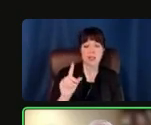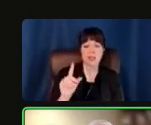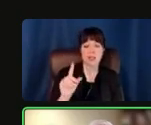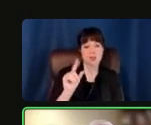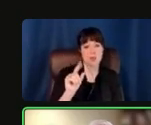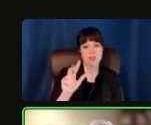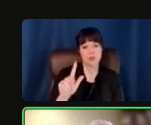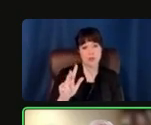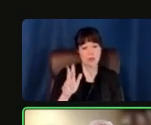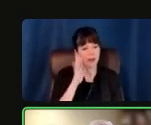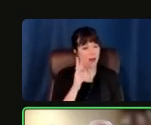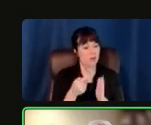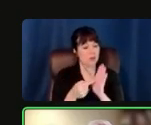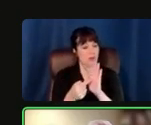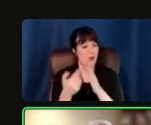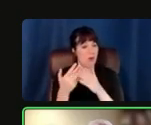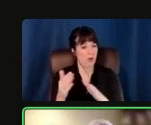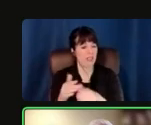this on the next slide.